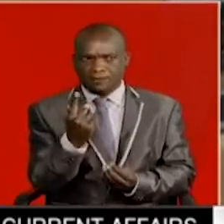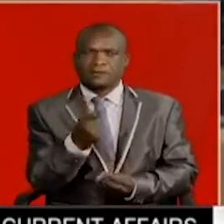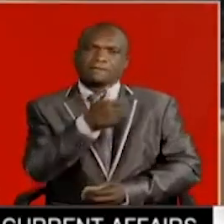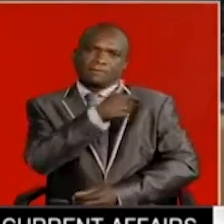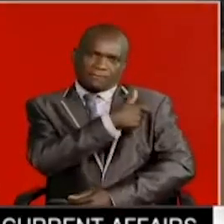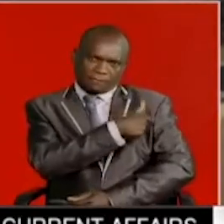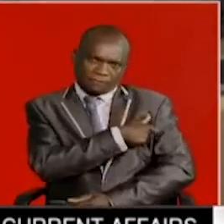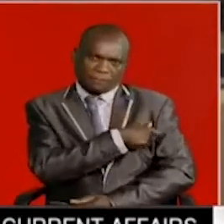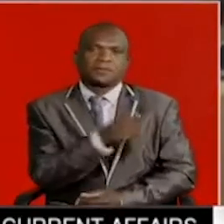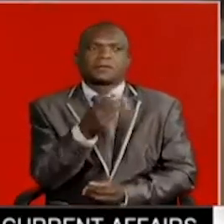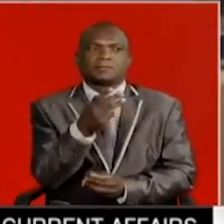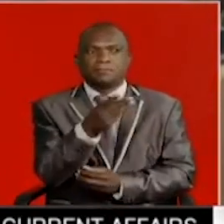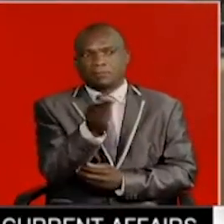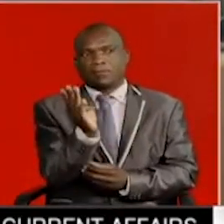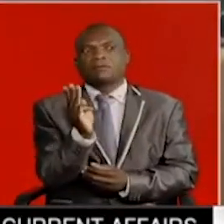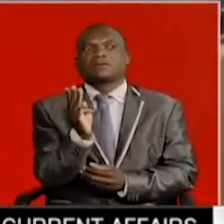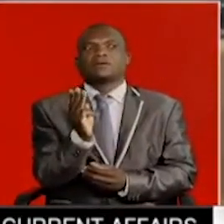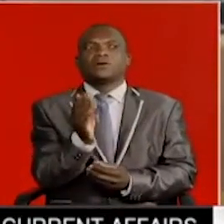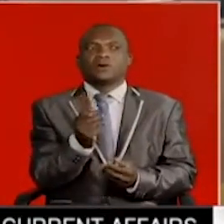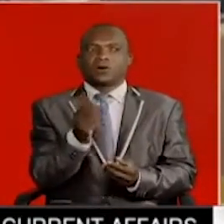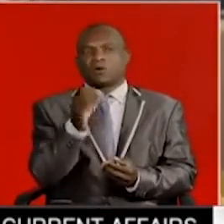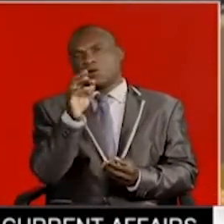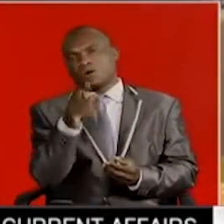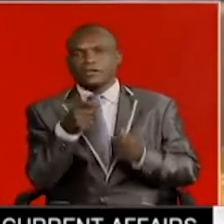immunize or give the vaccine.